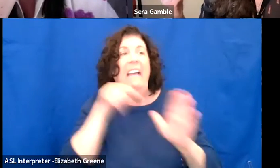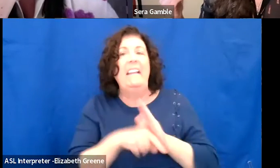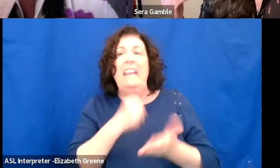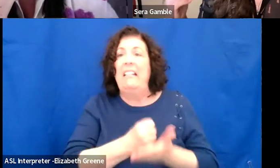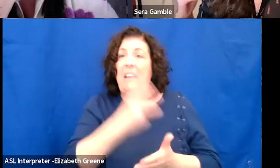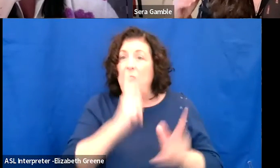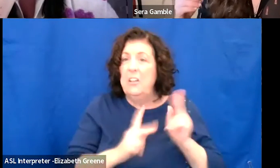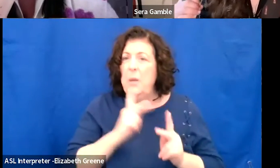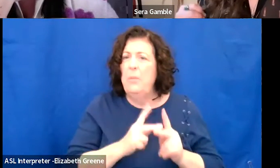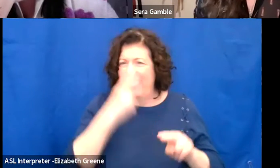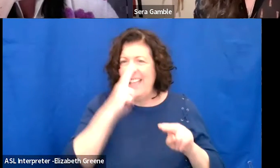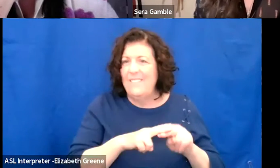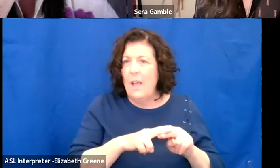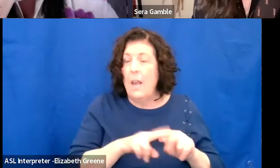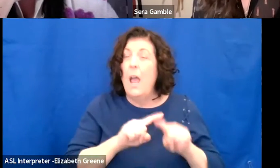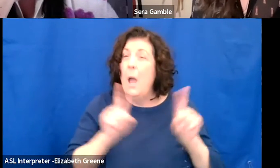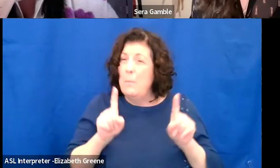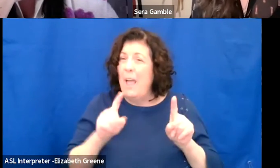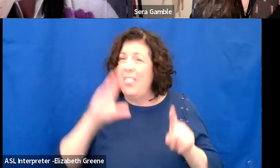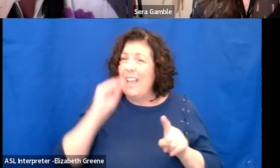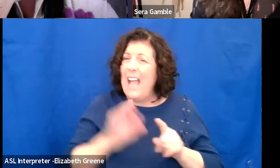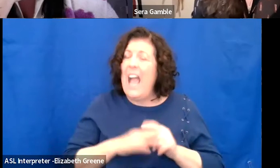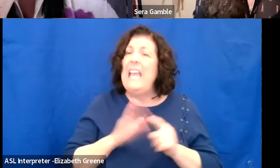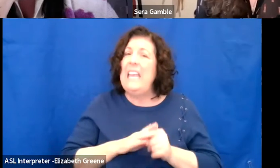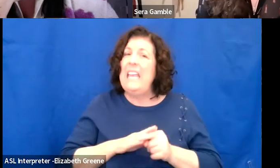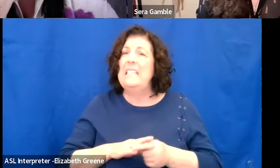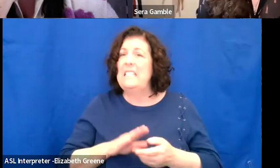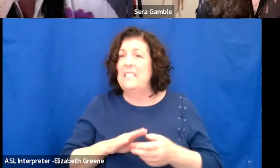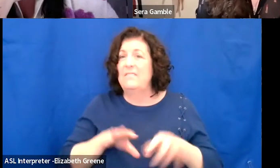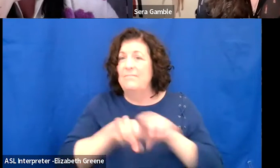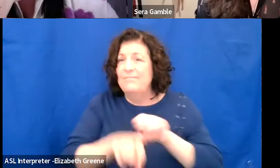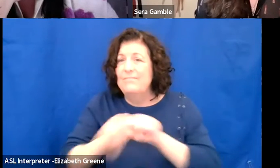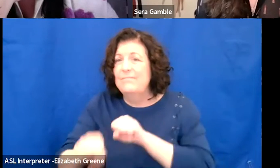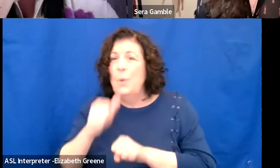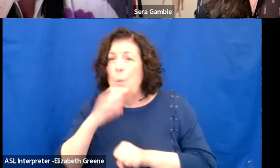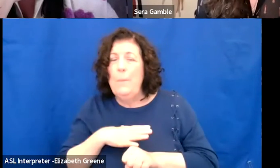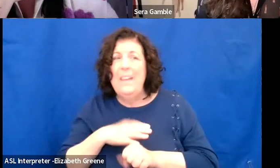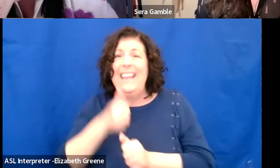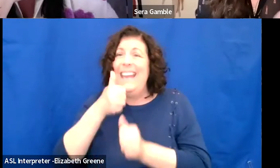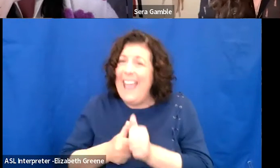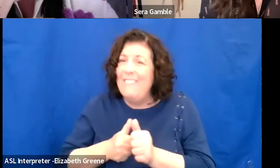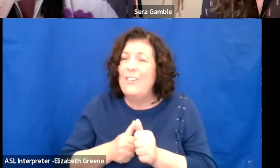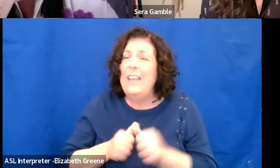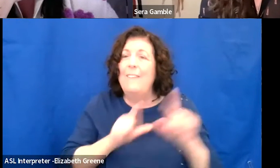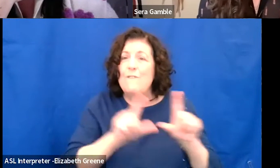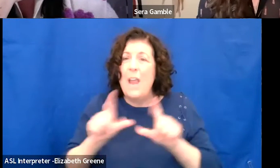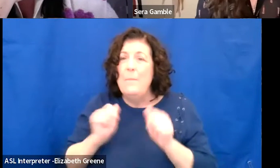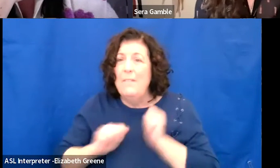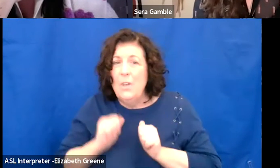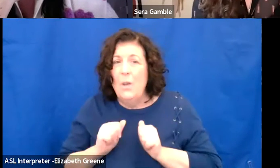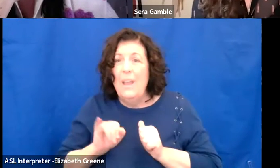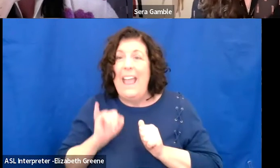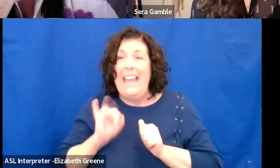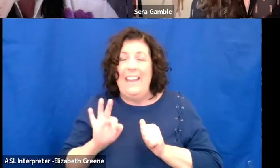violating women in every single frame of the show. Right. Be really careful. Right. Because if you're glib about the wrong